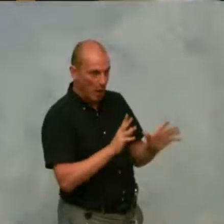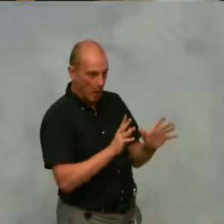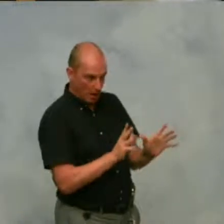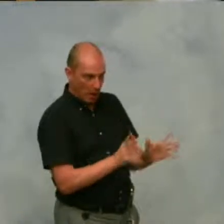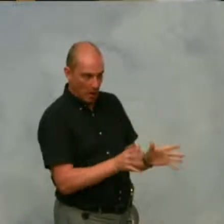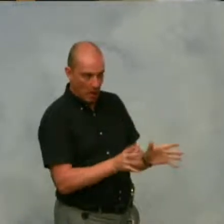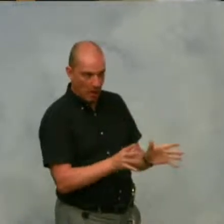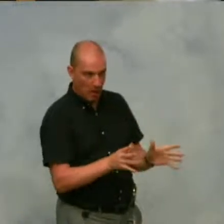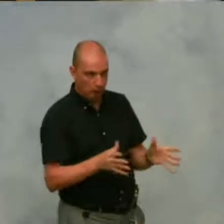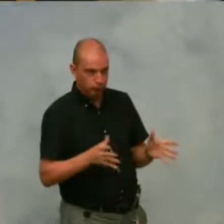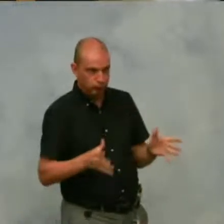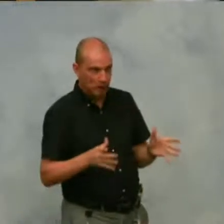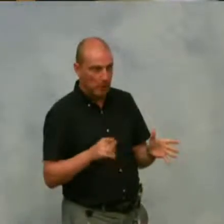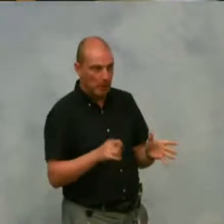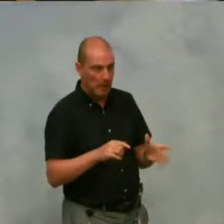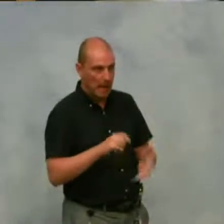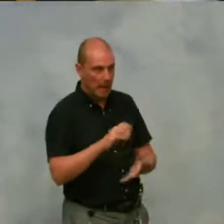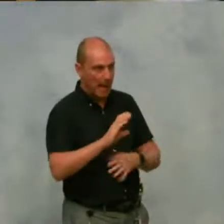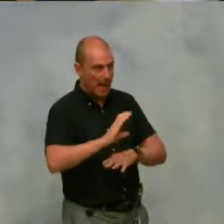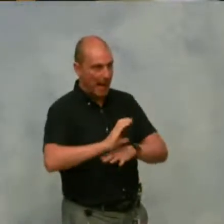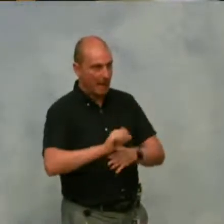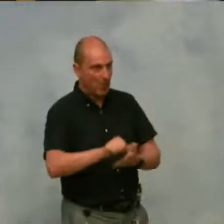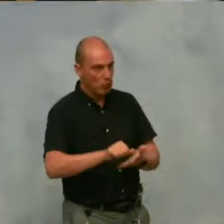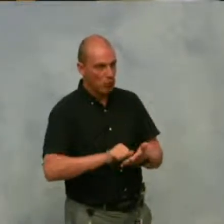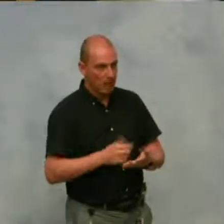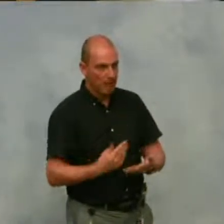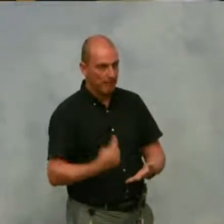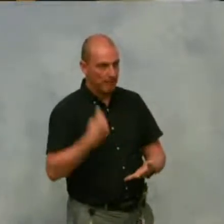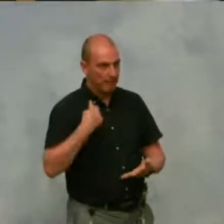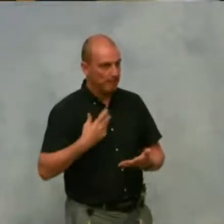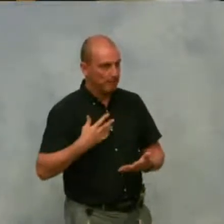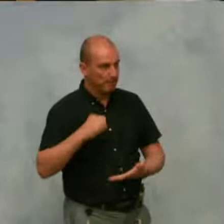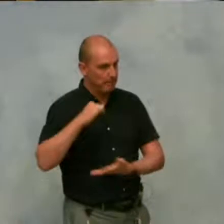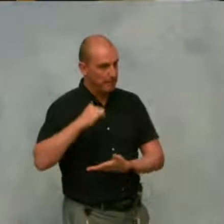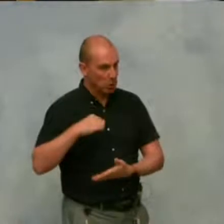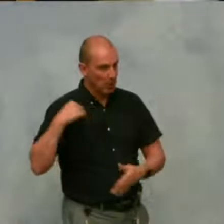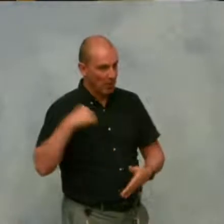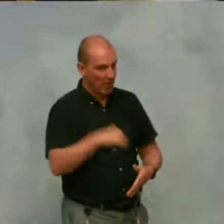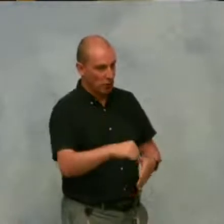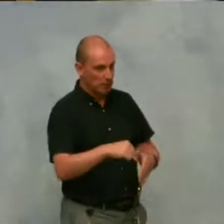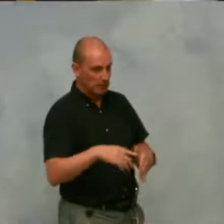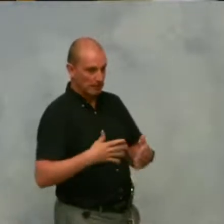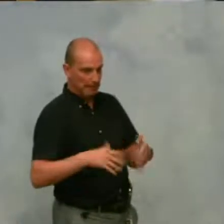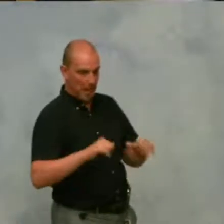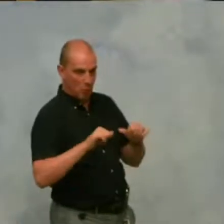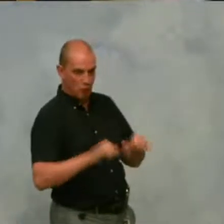way back in the budget for this year, I think it's